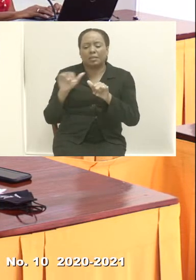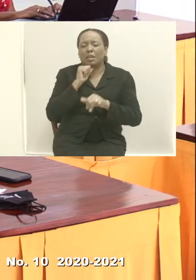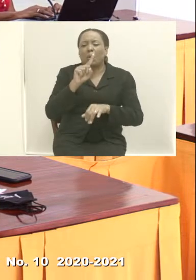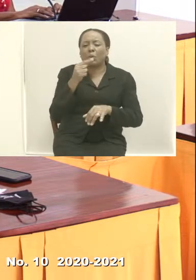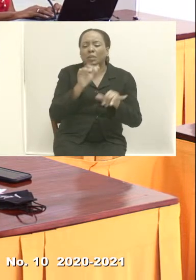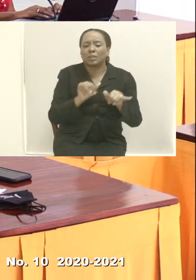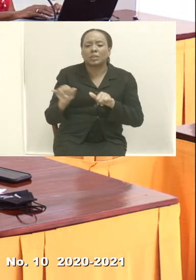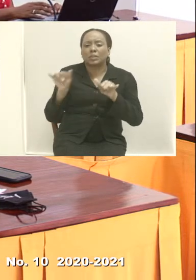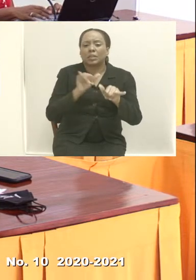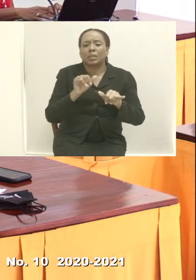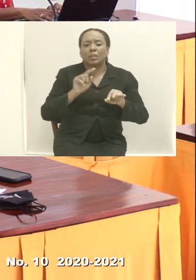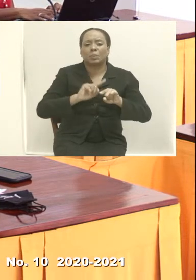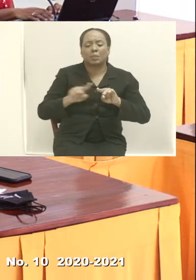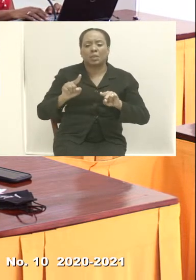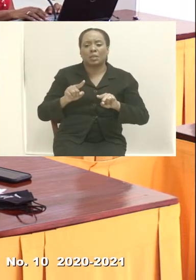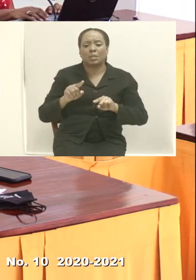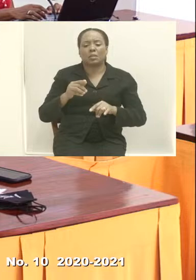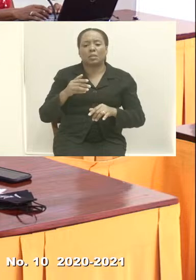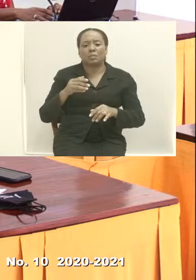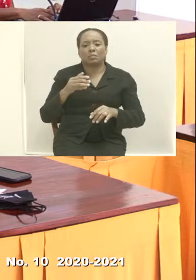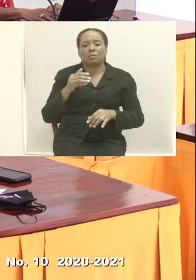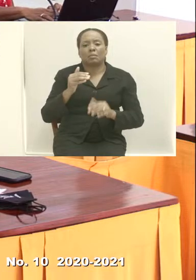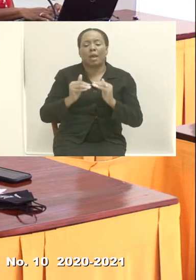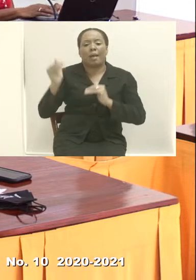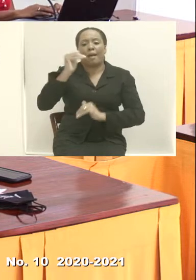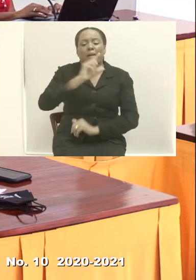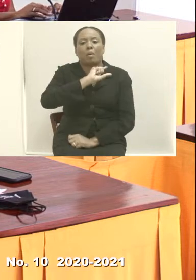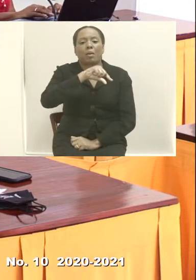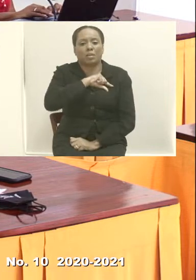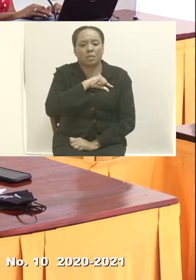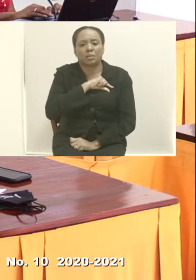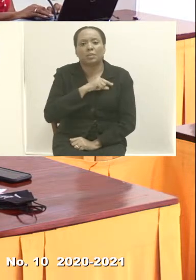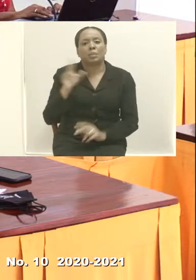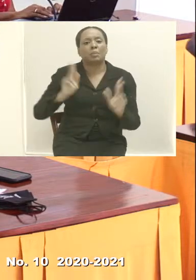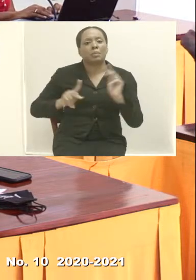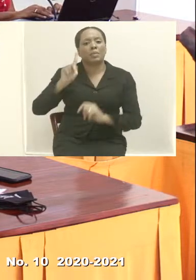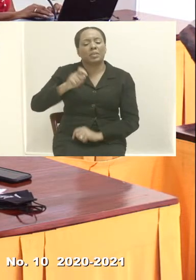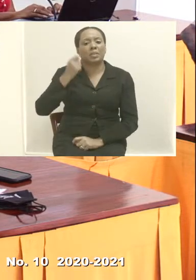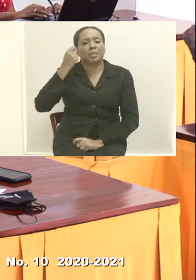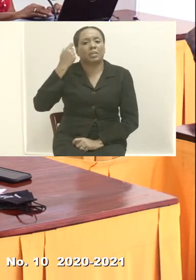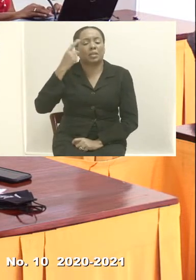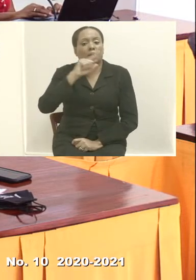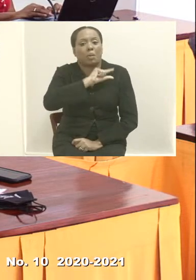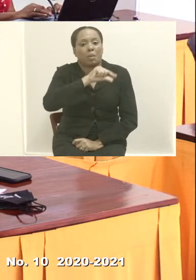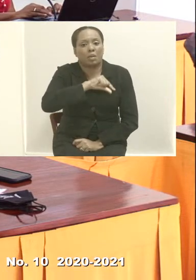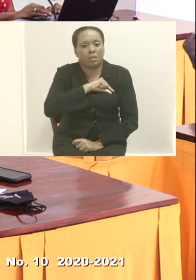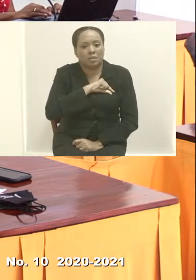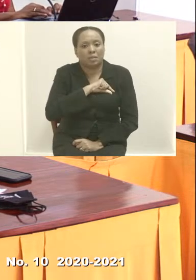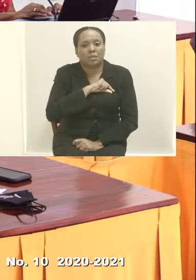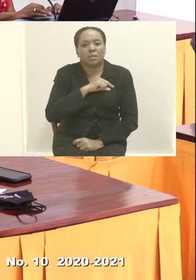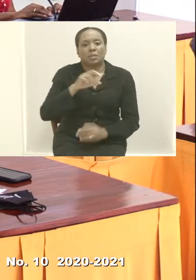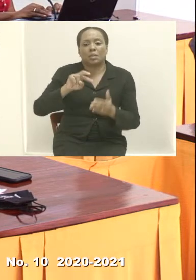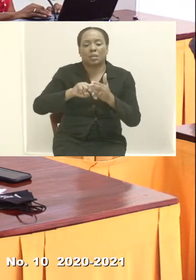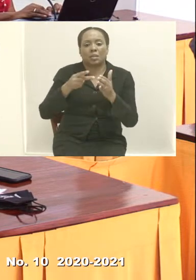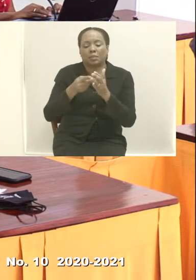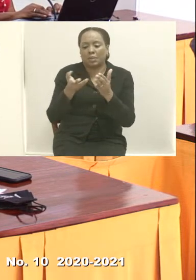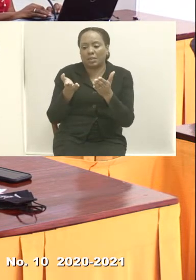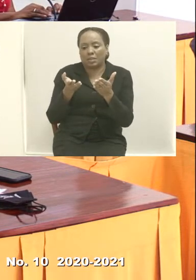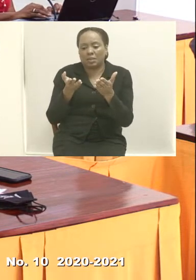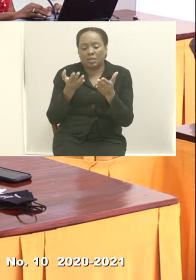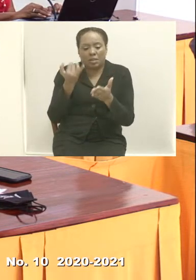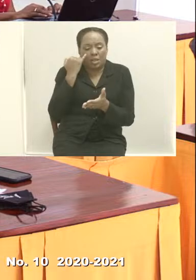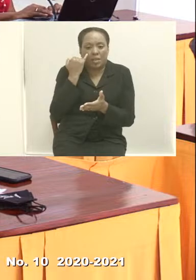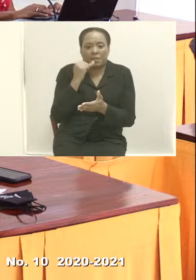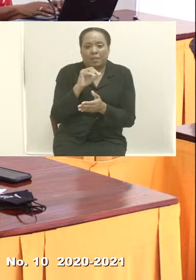is exceptionally important as part of the way forward. It limits, ma'am, substandard services and goods in the